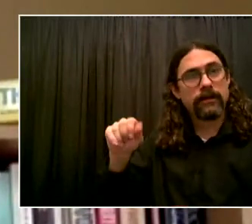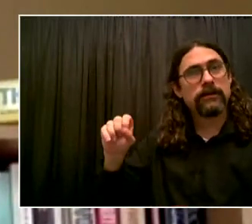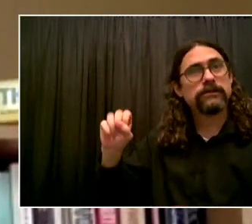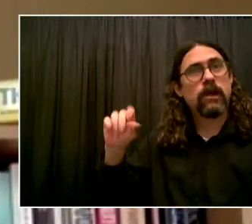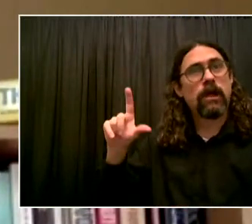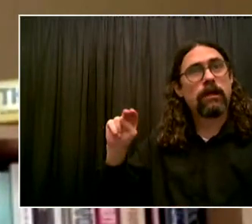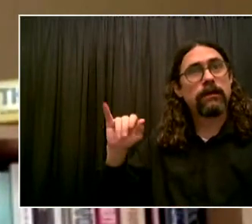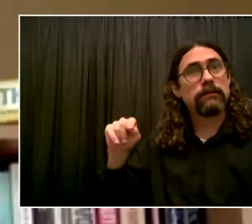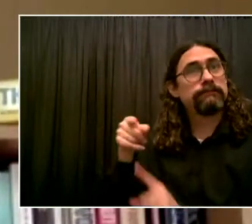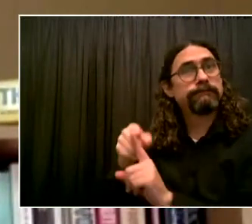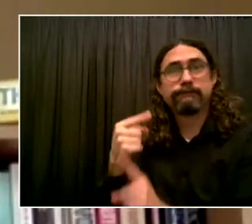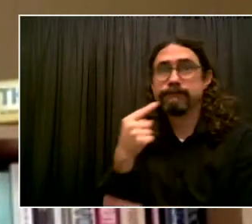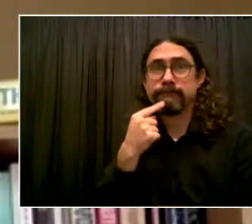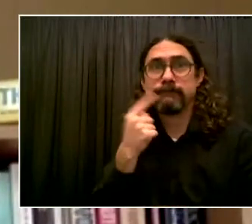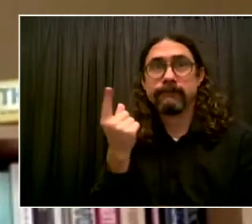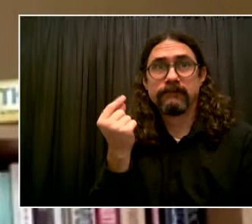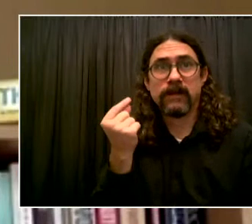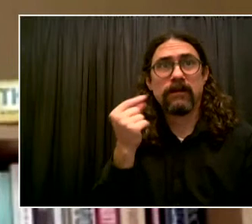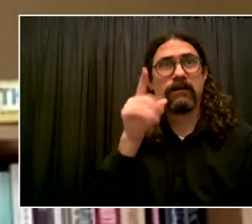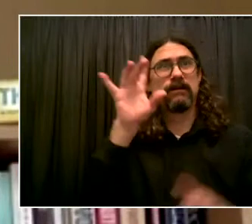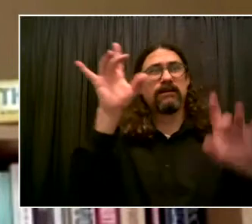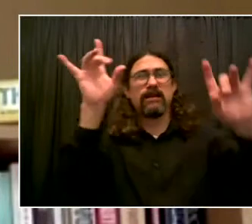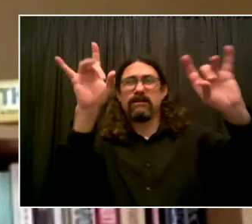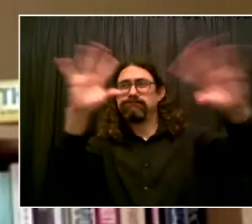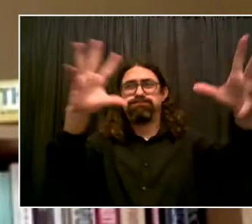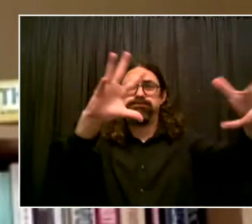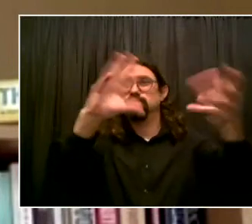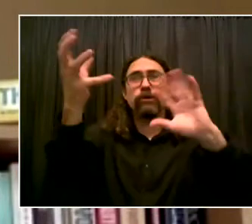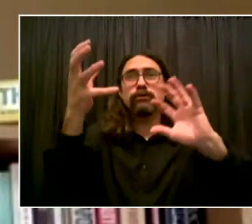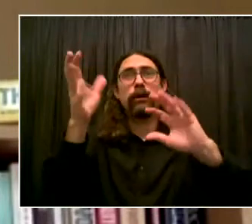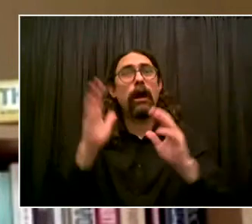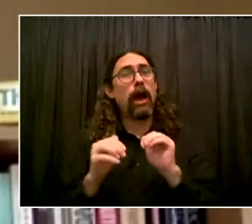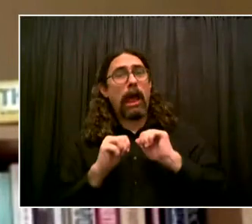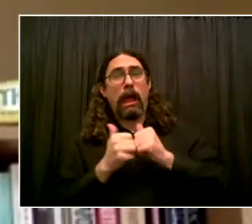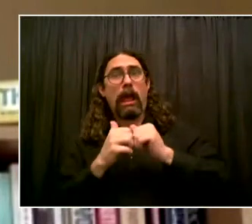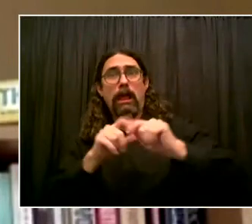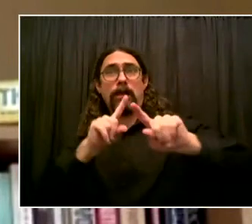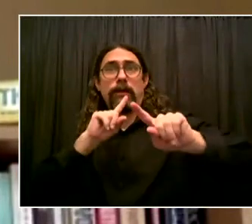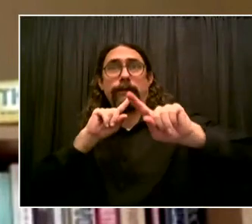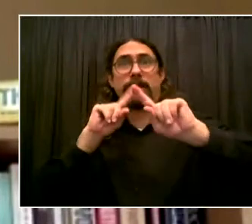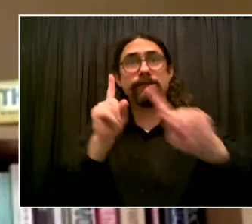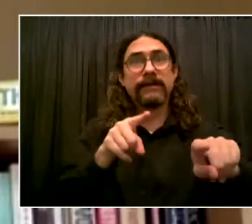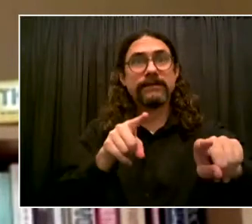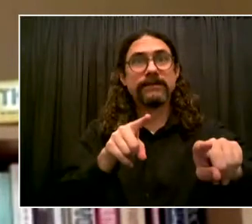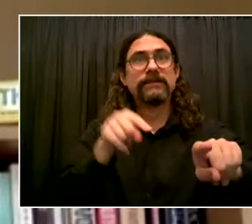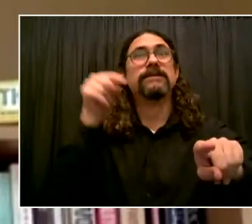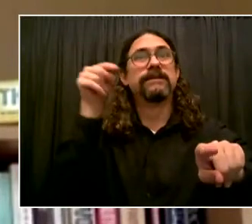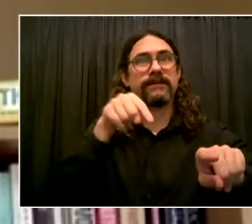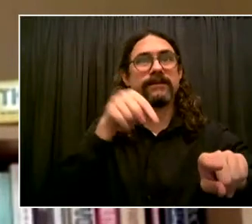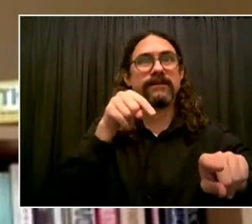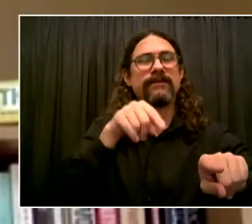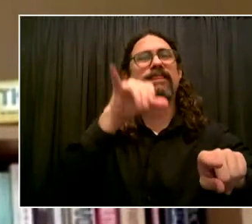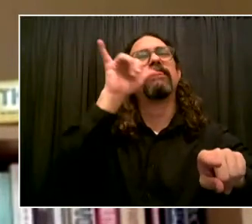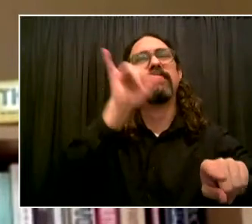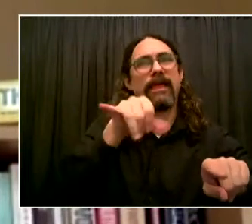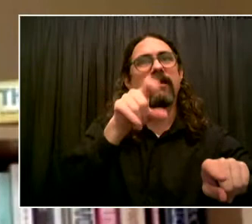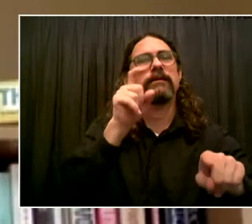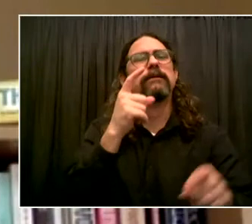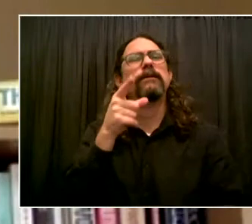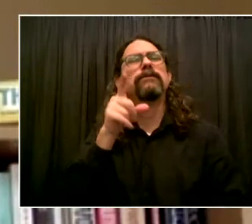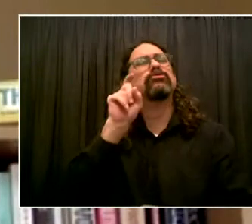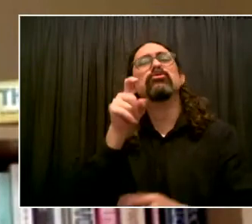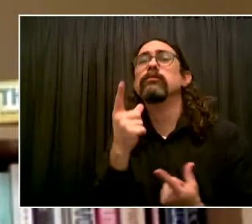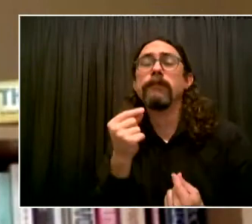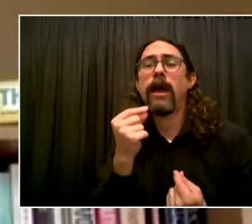we ourselves may be and what else our society could become. She says, the recovery of this purpose